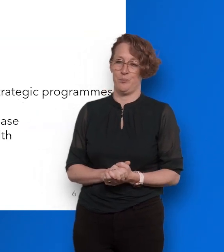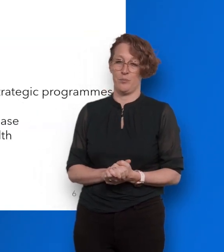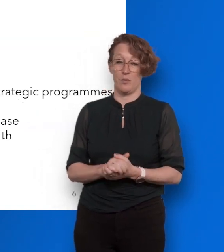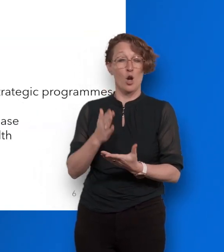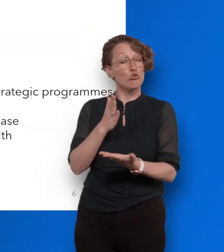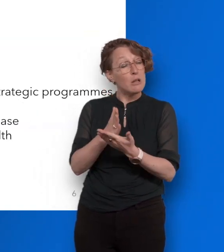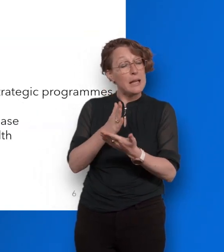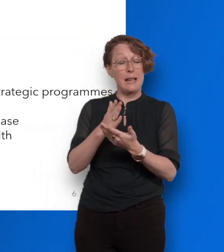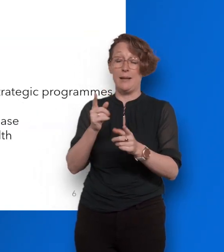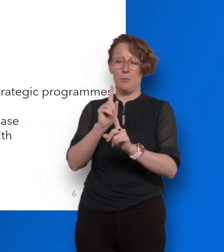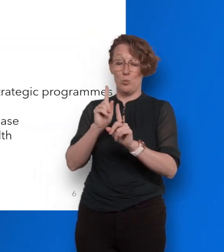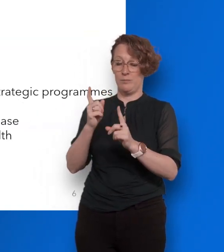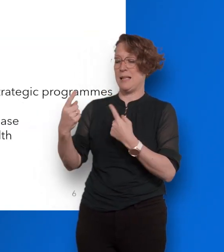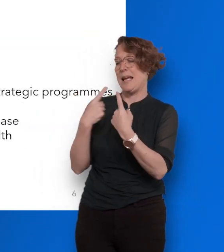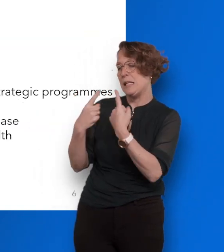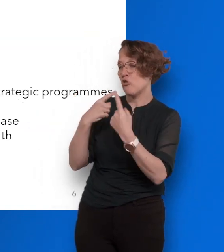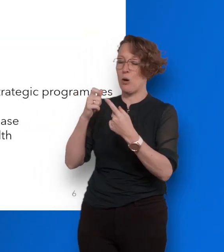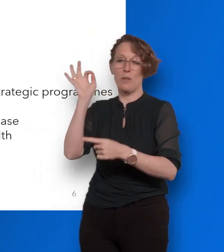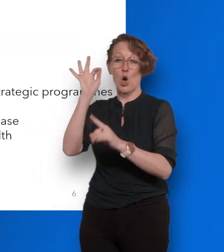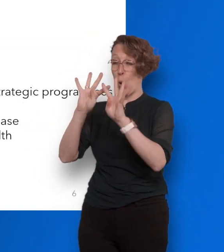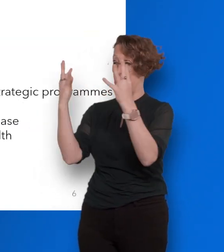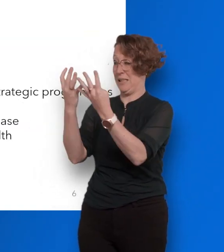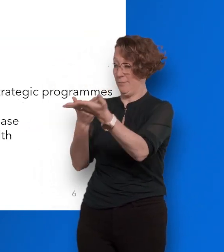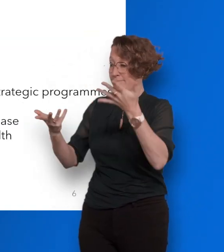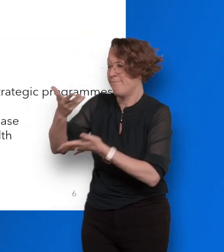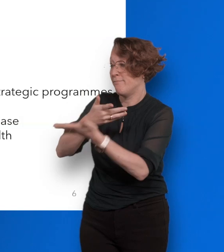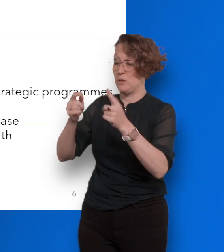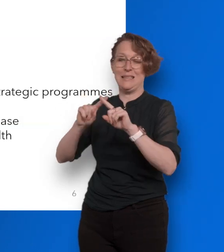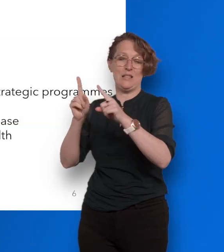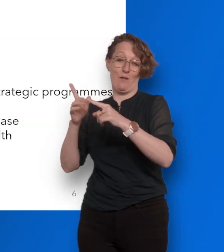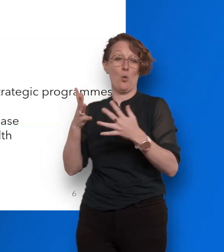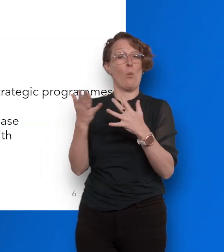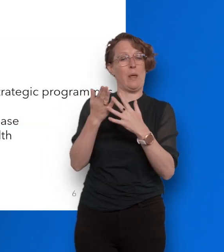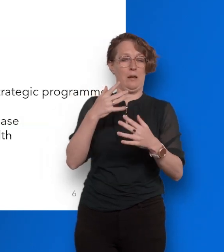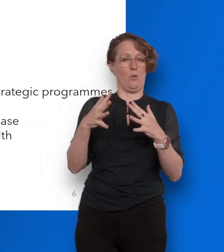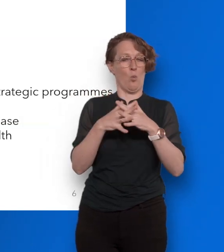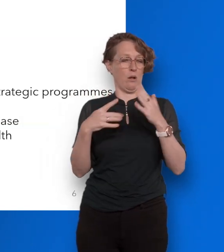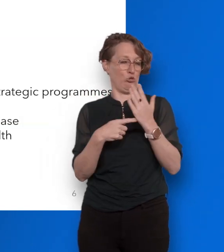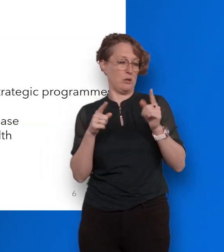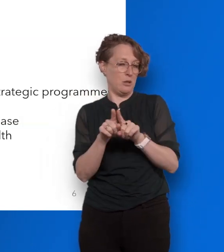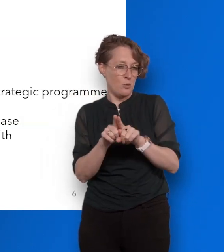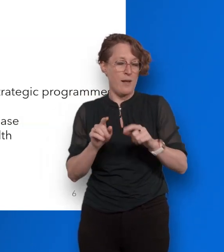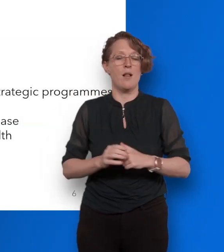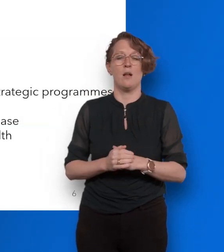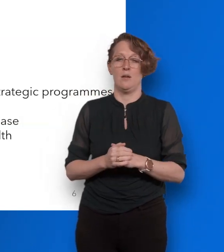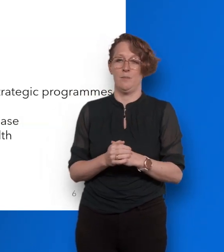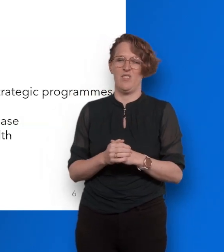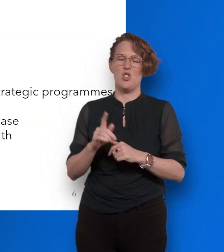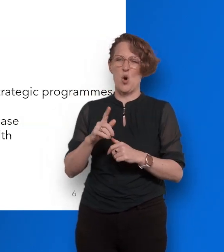we sort of interact with committees in a variety of ways at Wellcome as well. So there can't be sort of